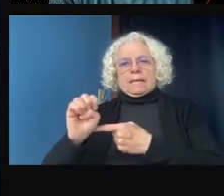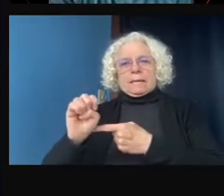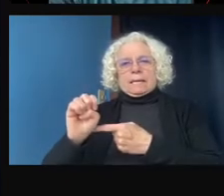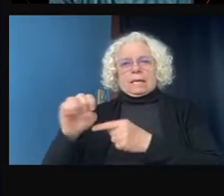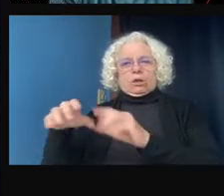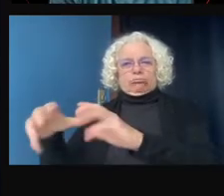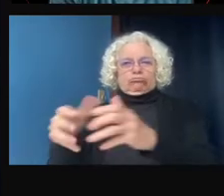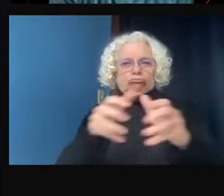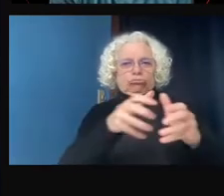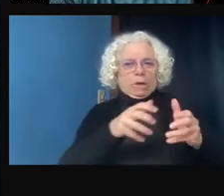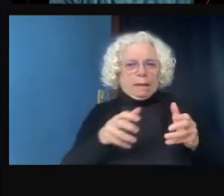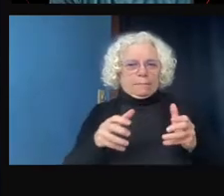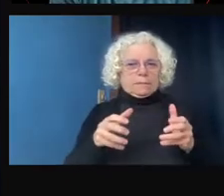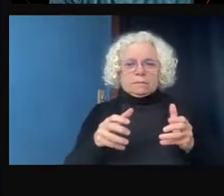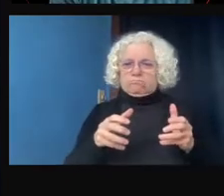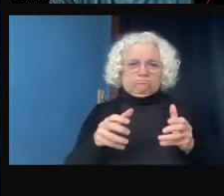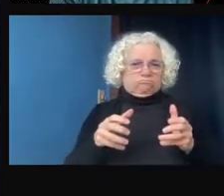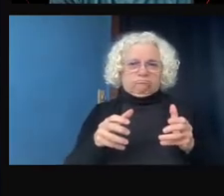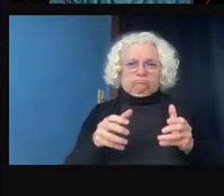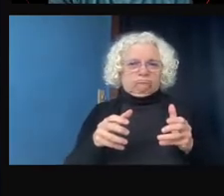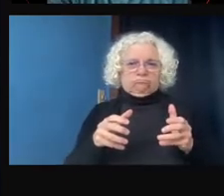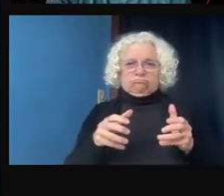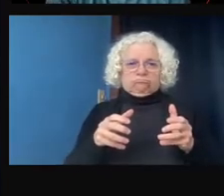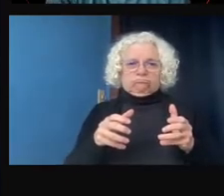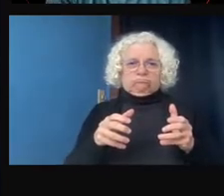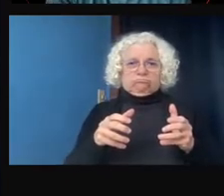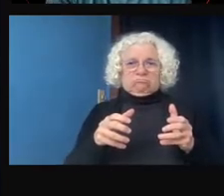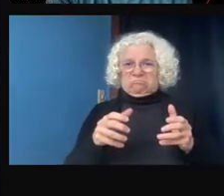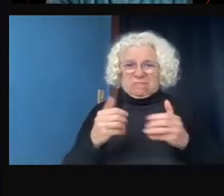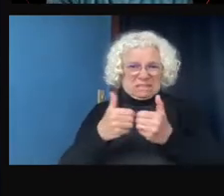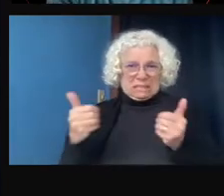tribes, and in reality there was only one.